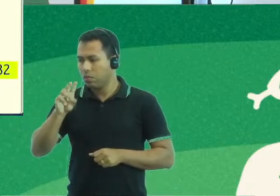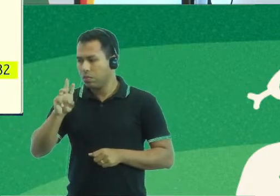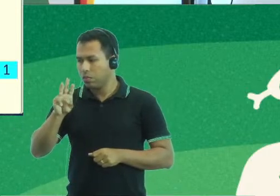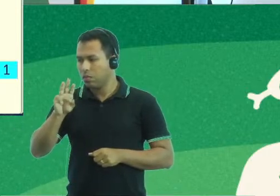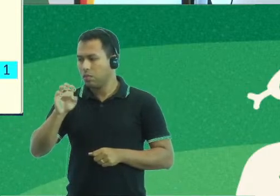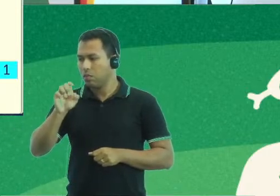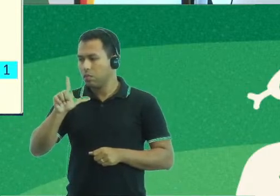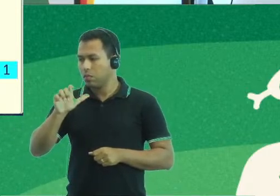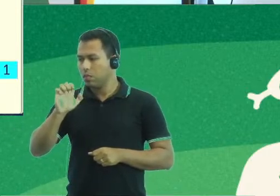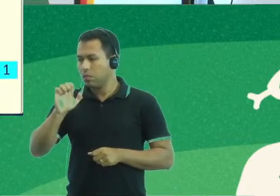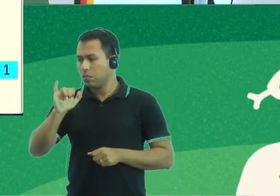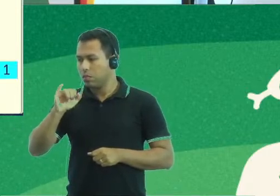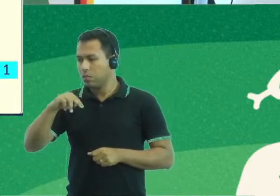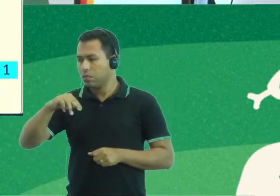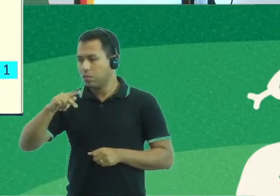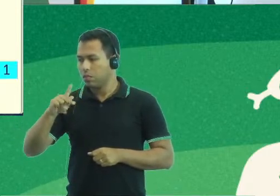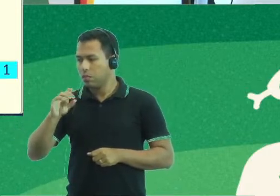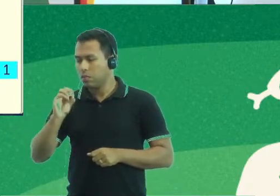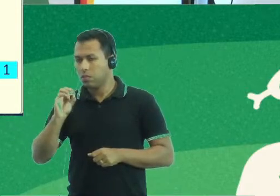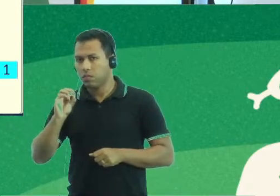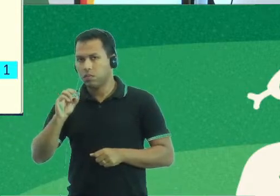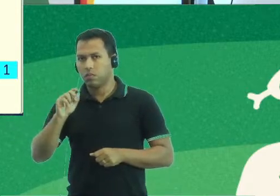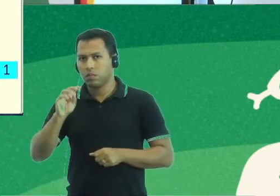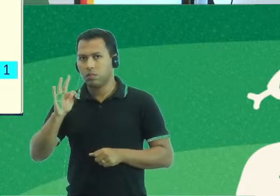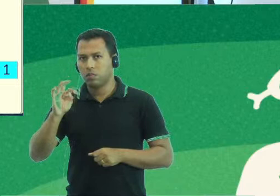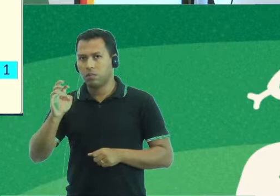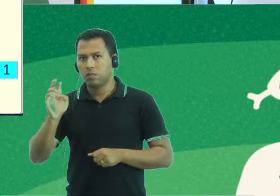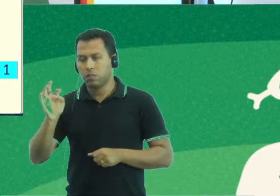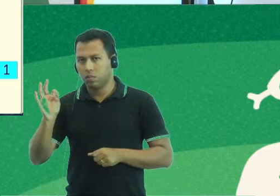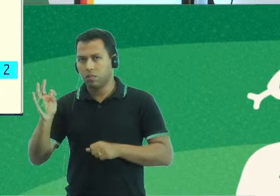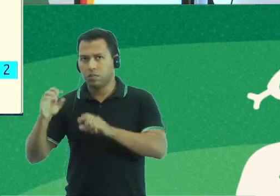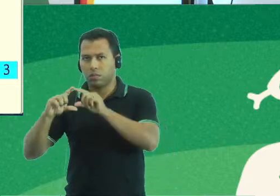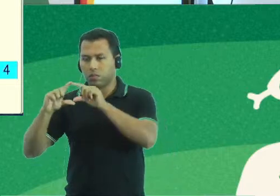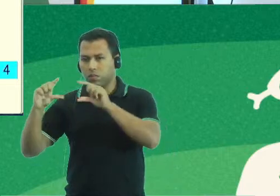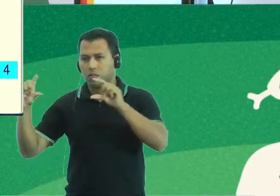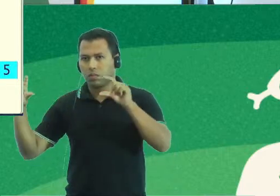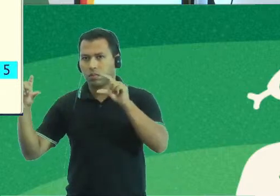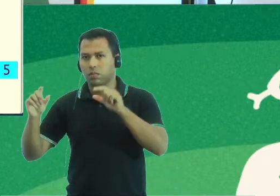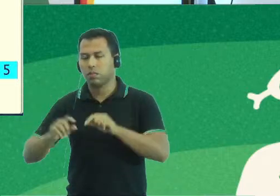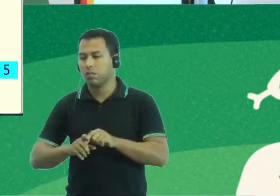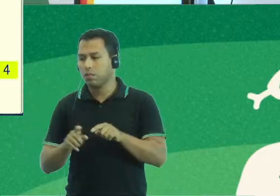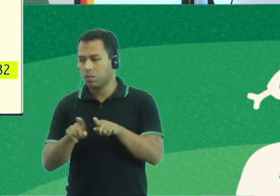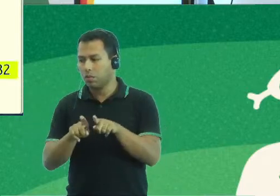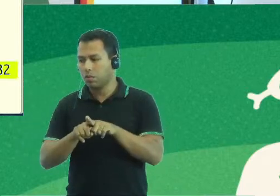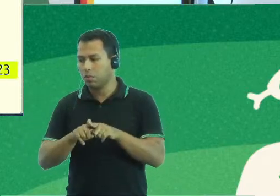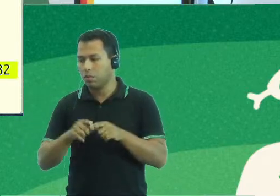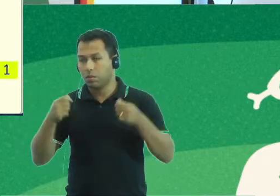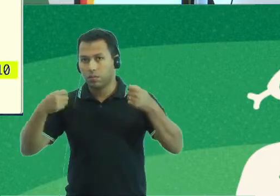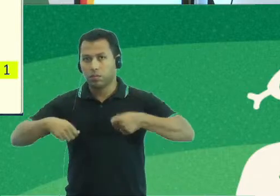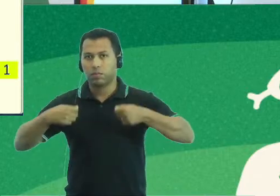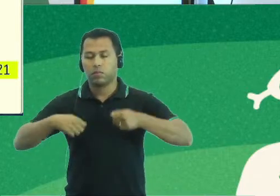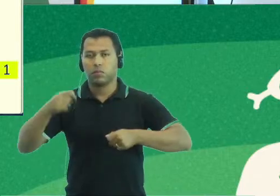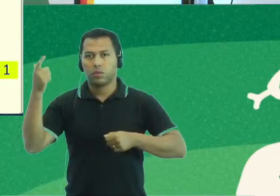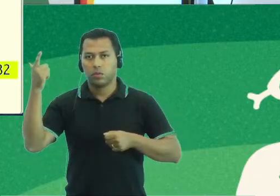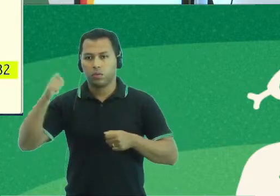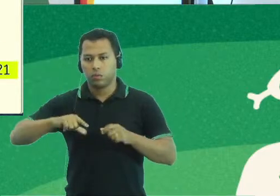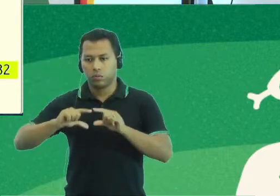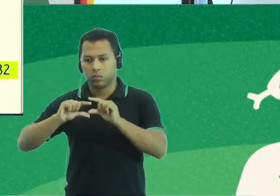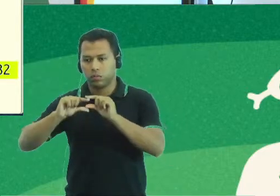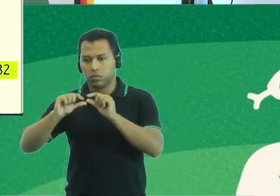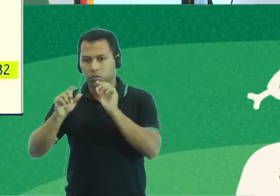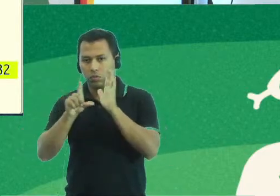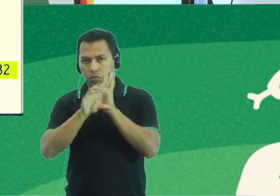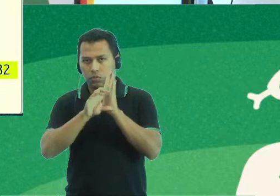And I think I'm going to need arrow again. Will I need arrow in this one? I'll import it later if I need it. So over